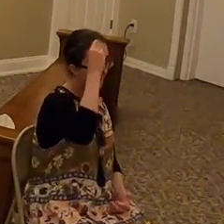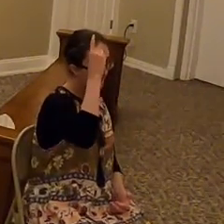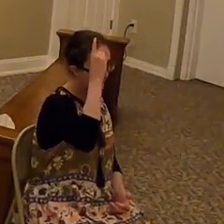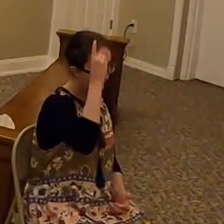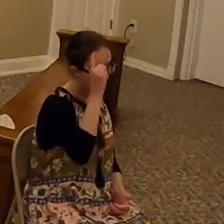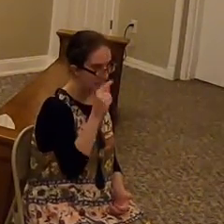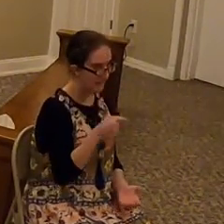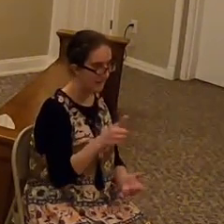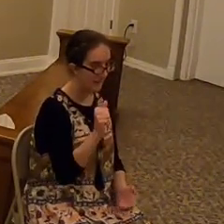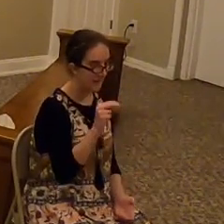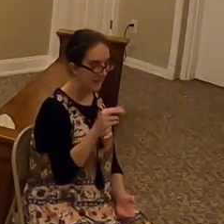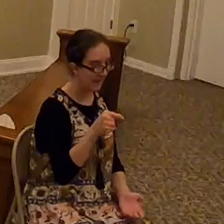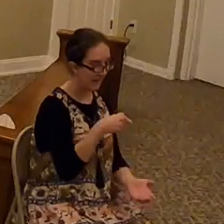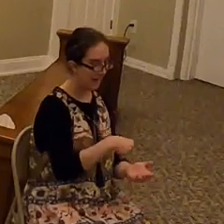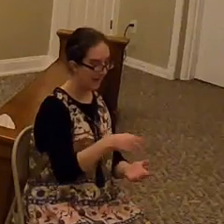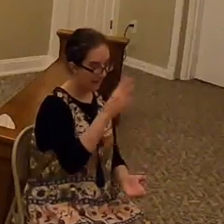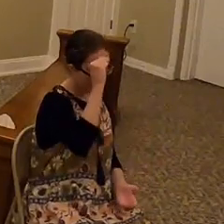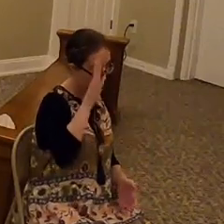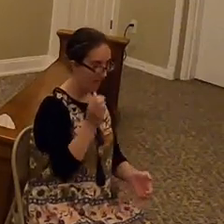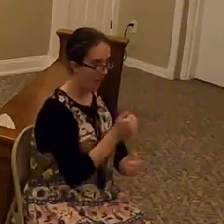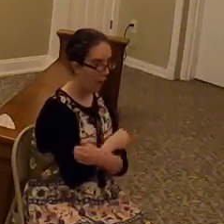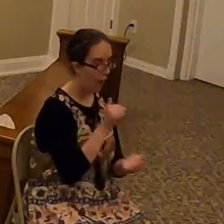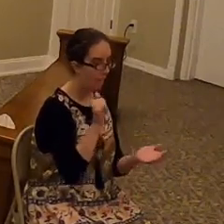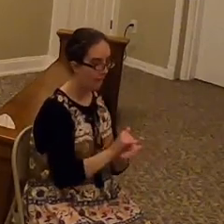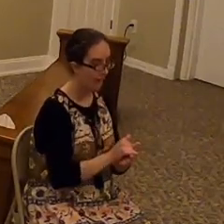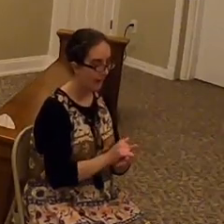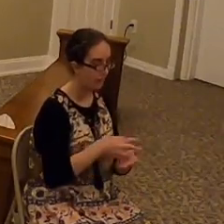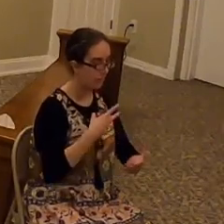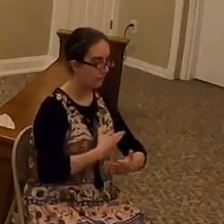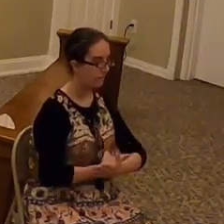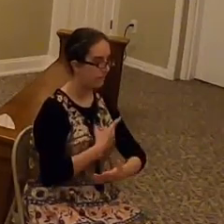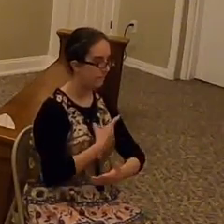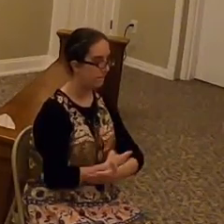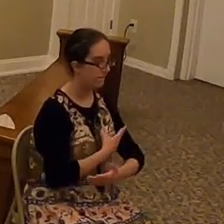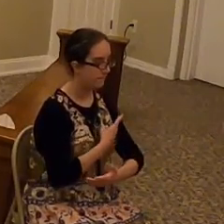understand, David, this guy loved that little sheep.